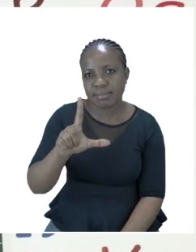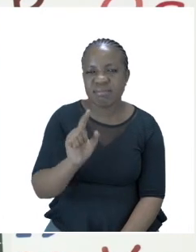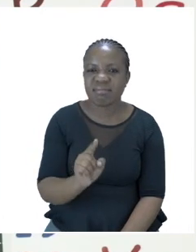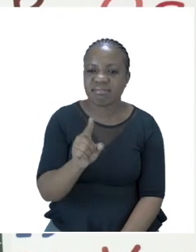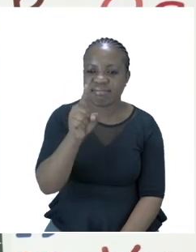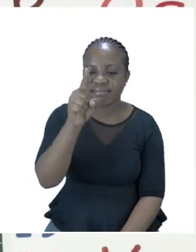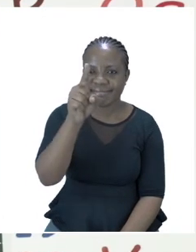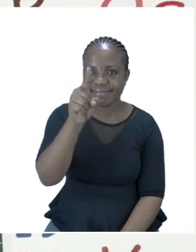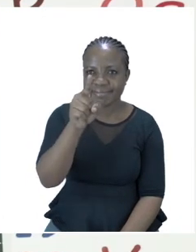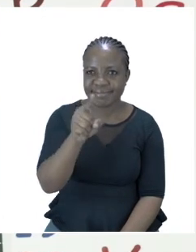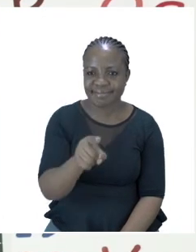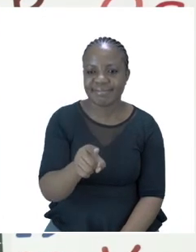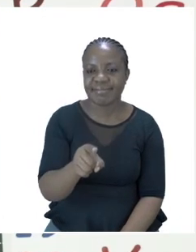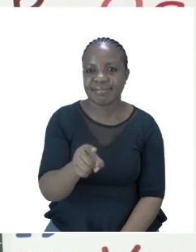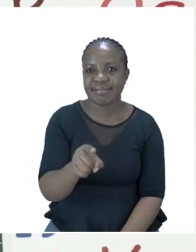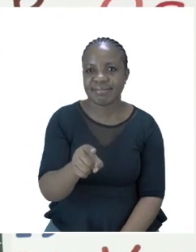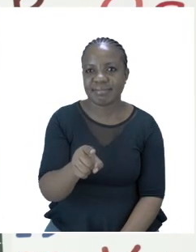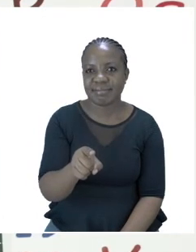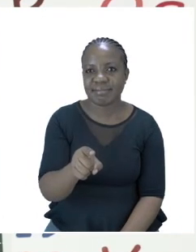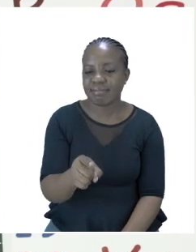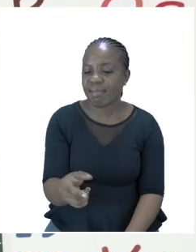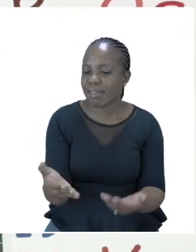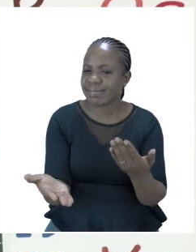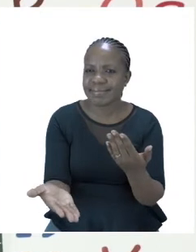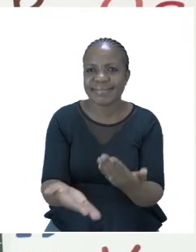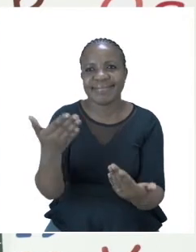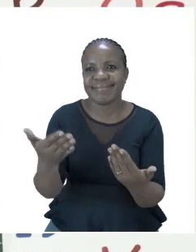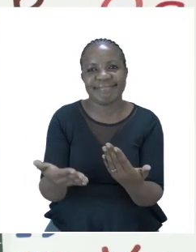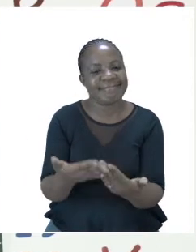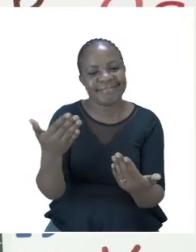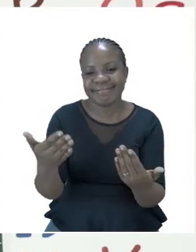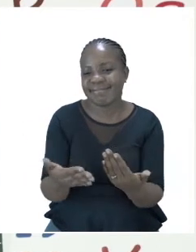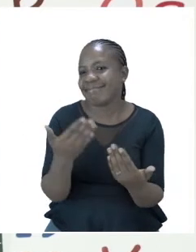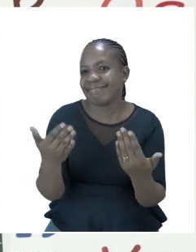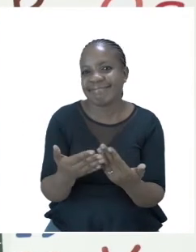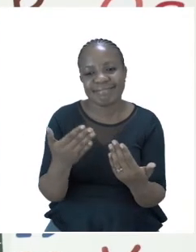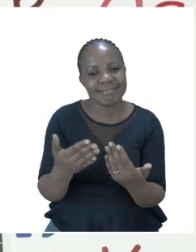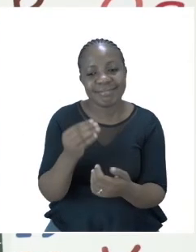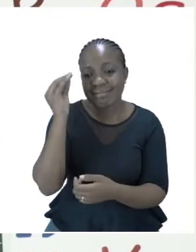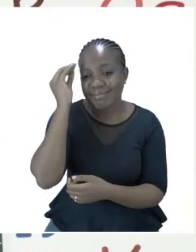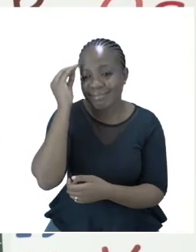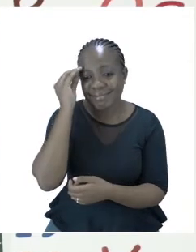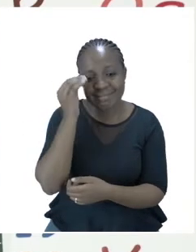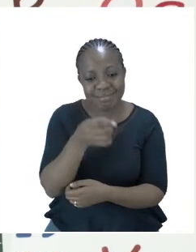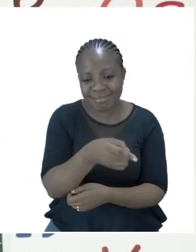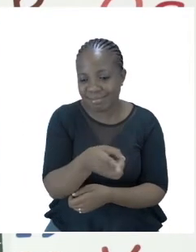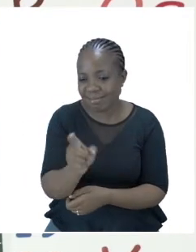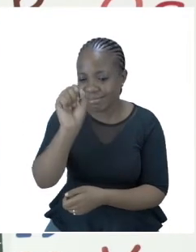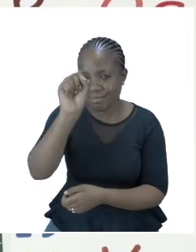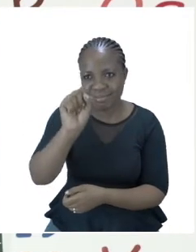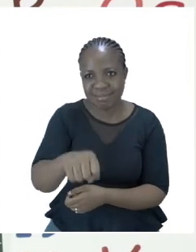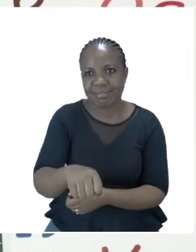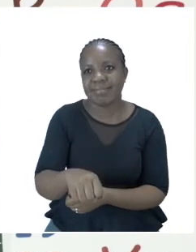just down. This one is so easy, grade 2s. I know you'll be able to do it. The